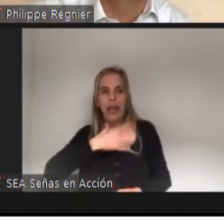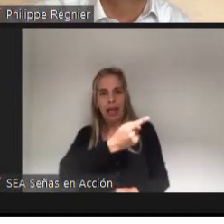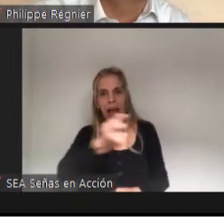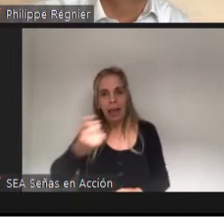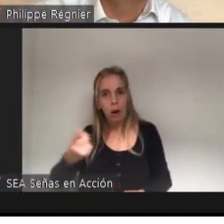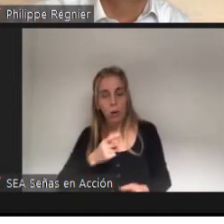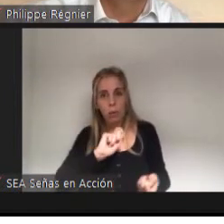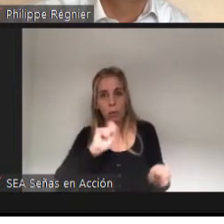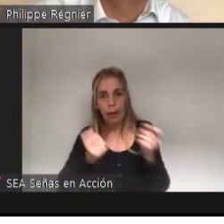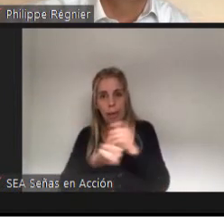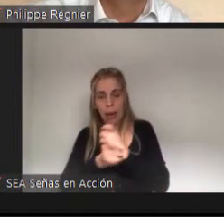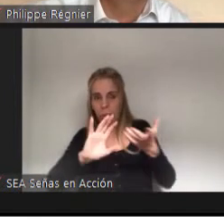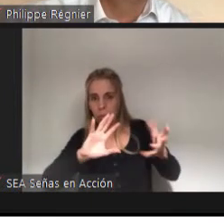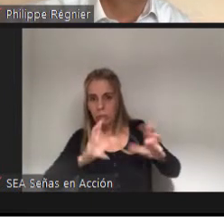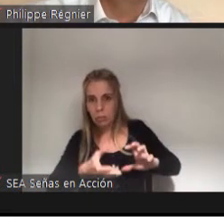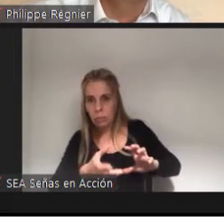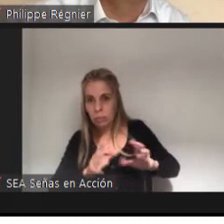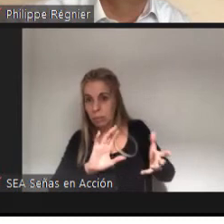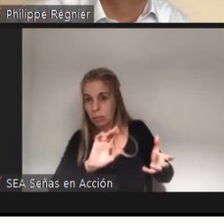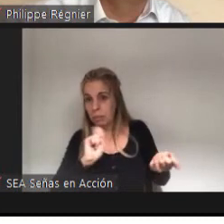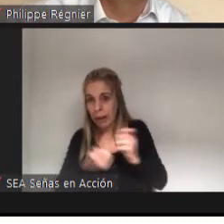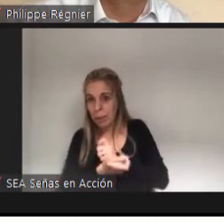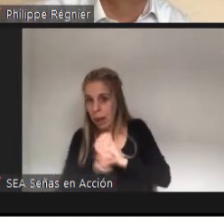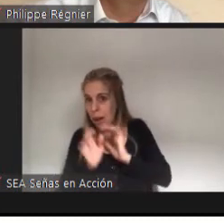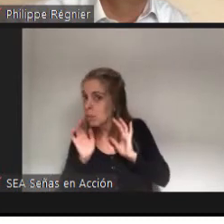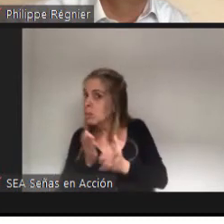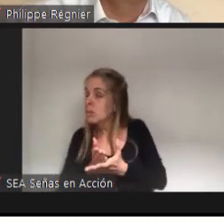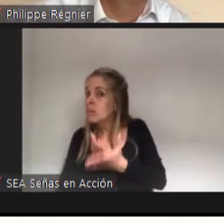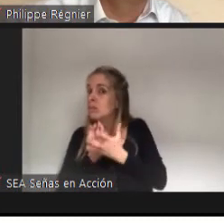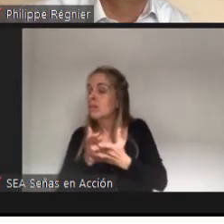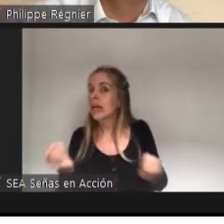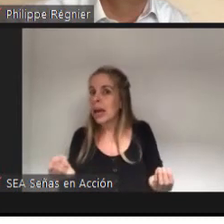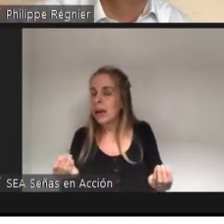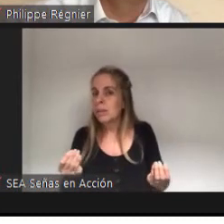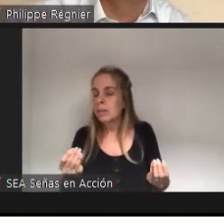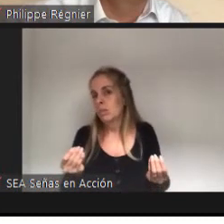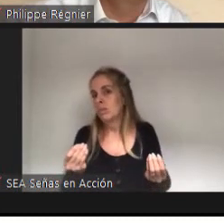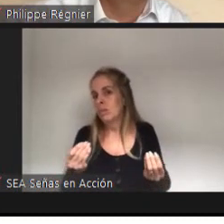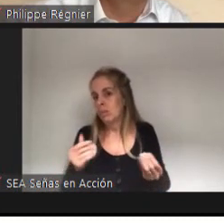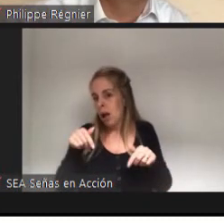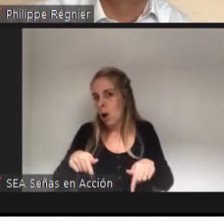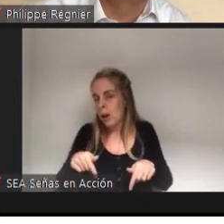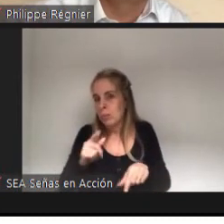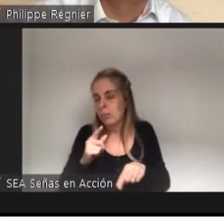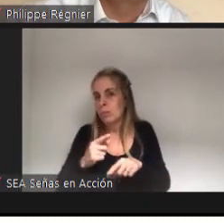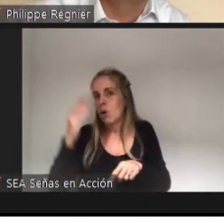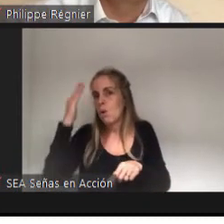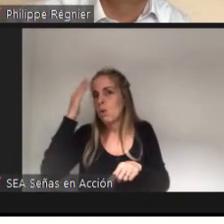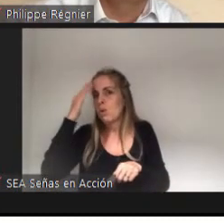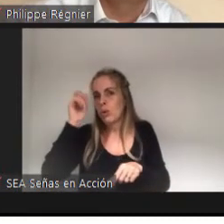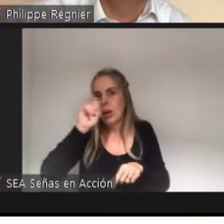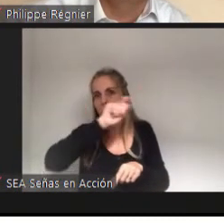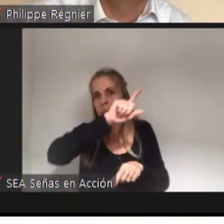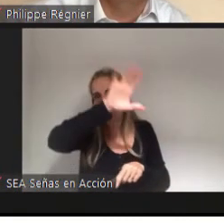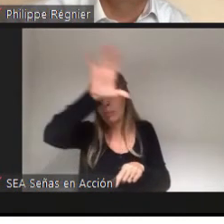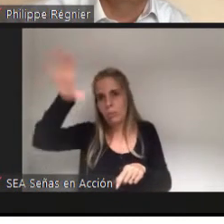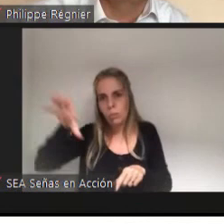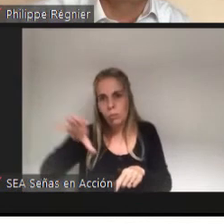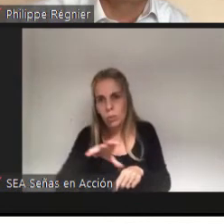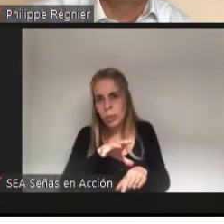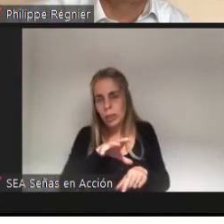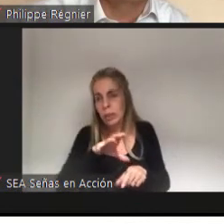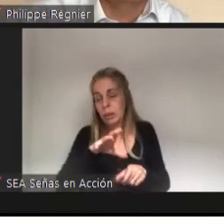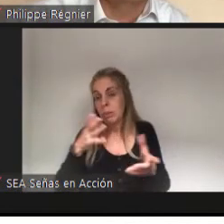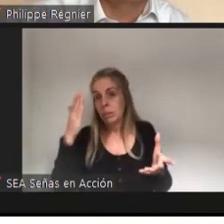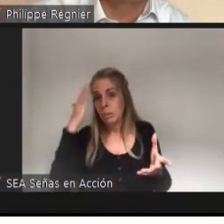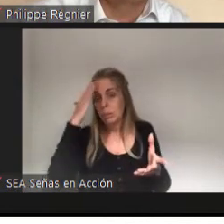crack down, and that the domination that had to do with the local culture